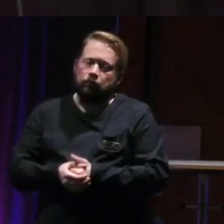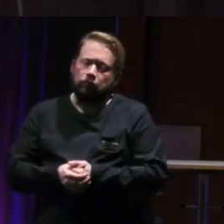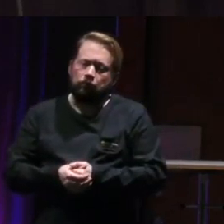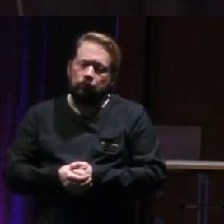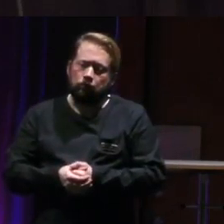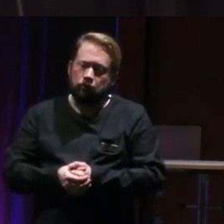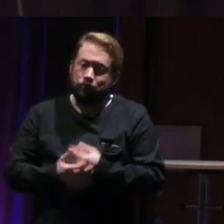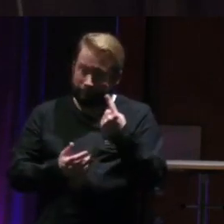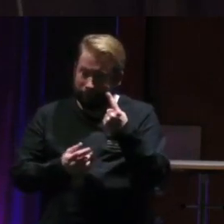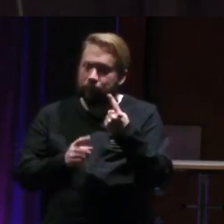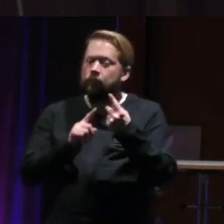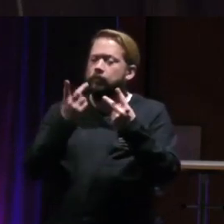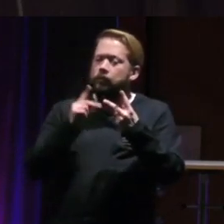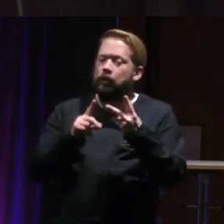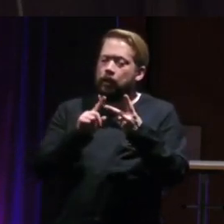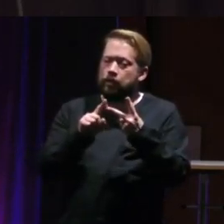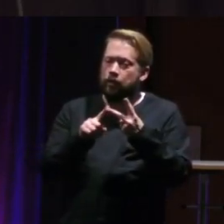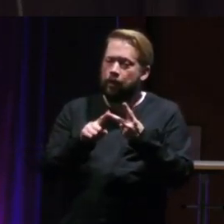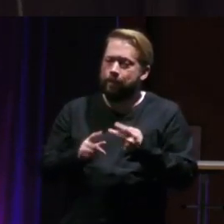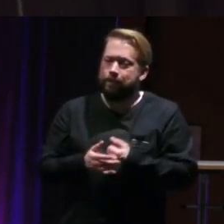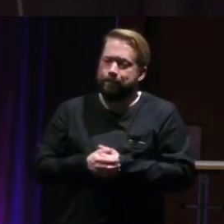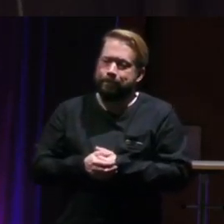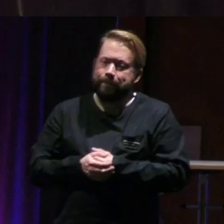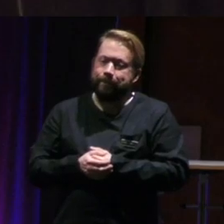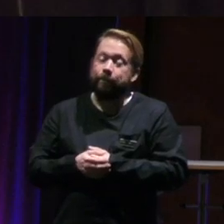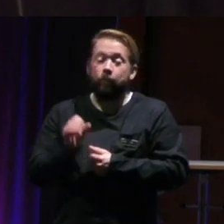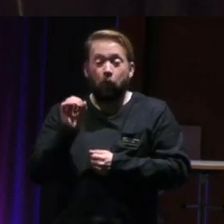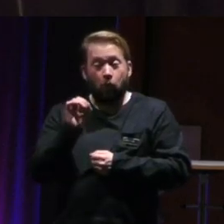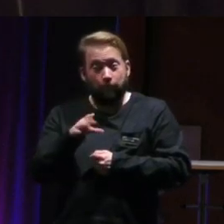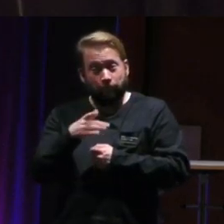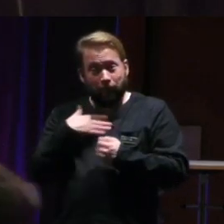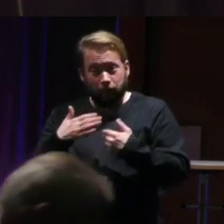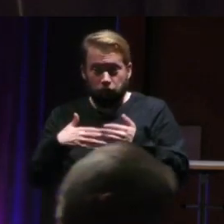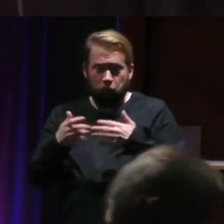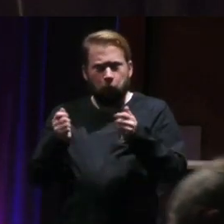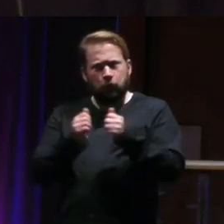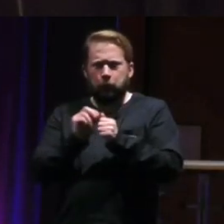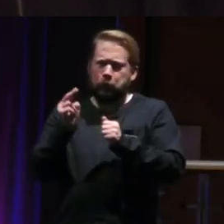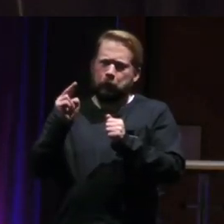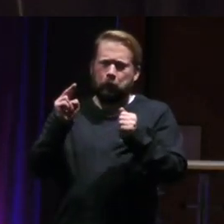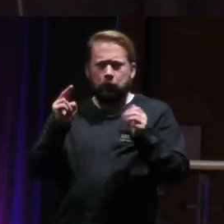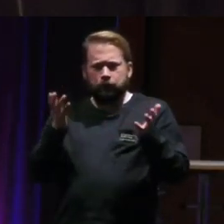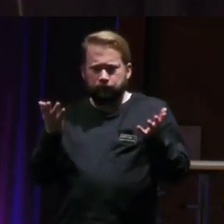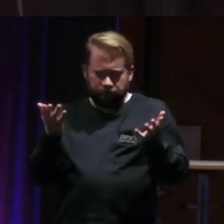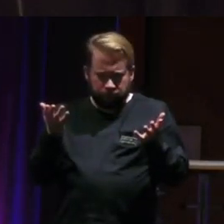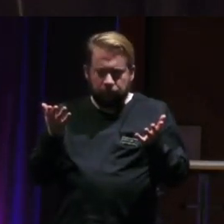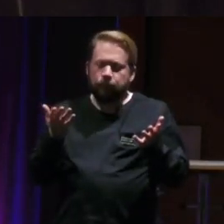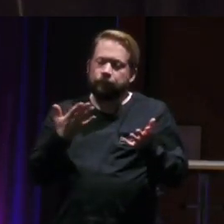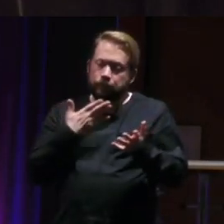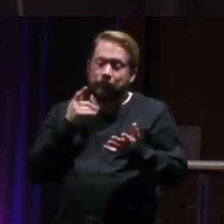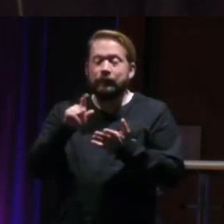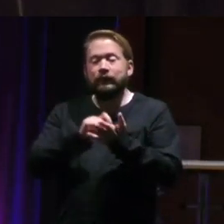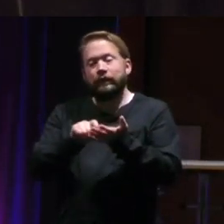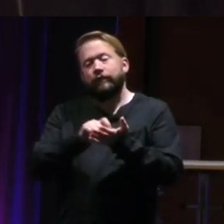Besides that, I think, like, if you want to do something immediately, you can write any of